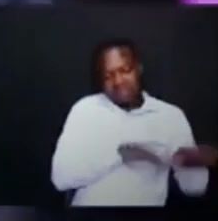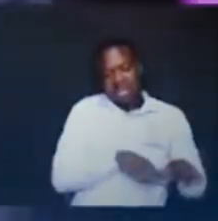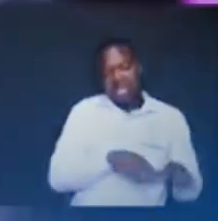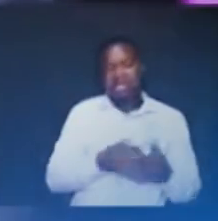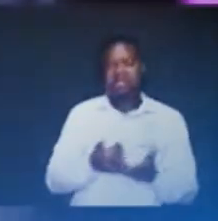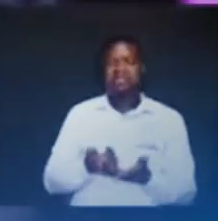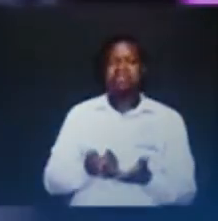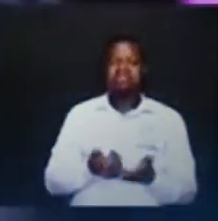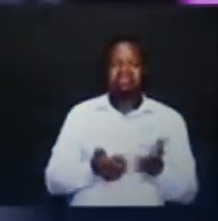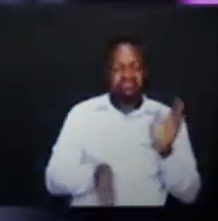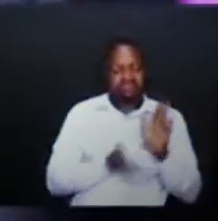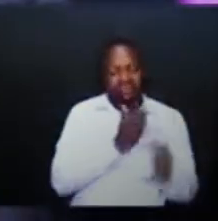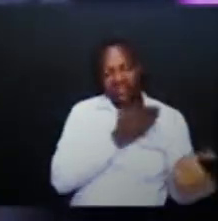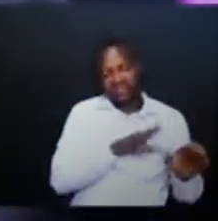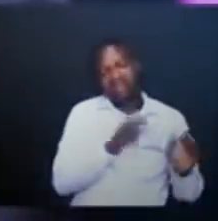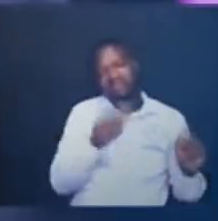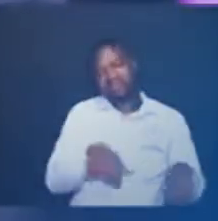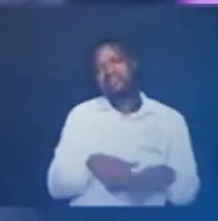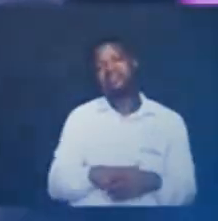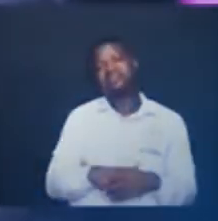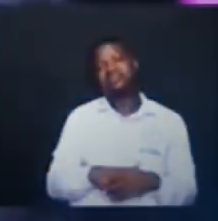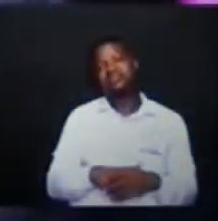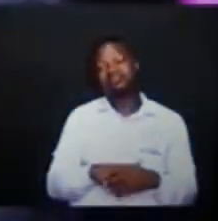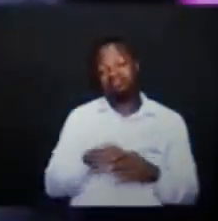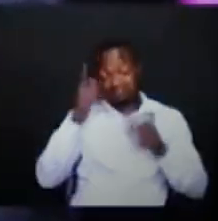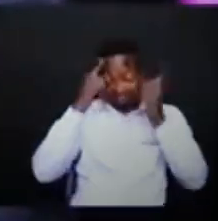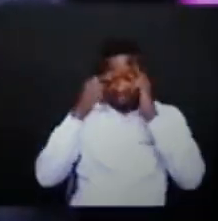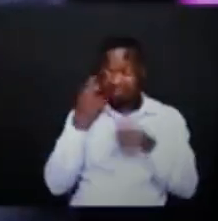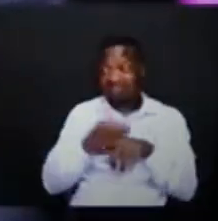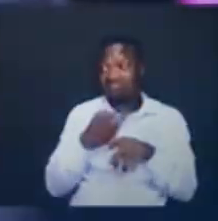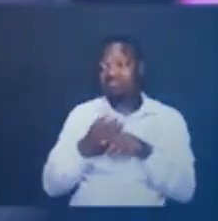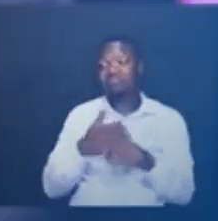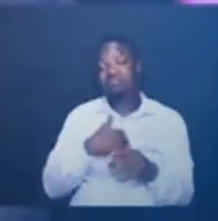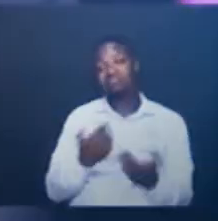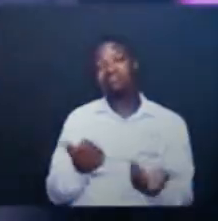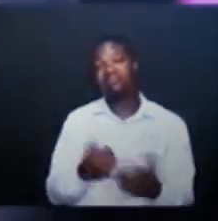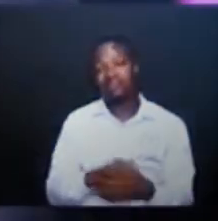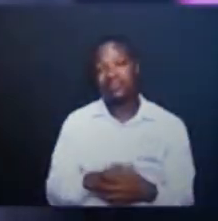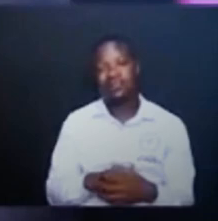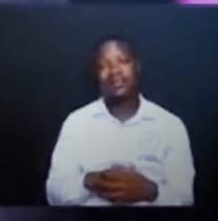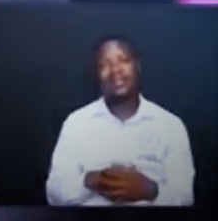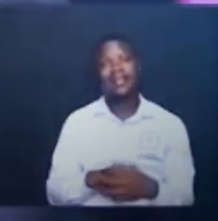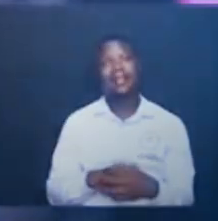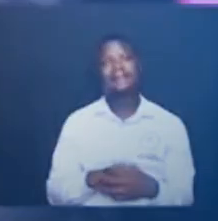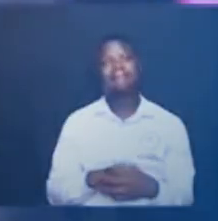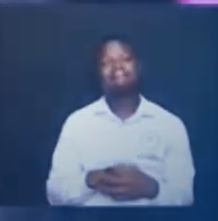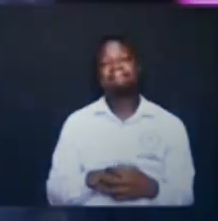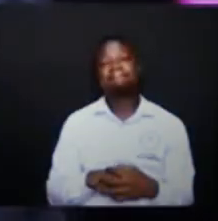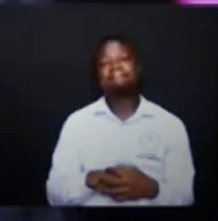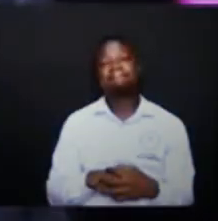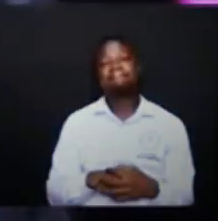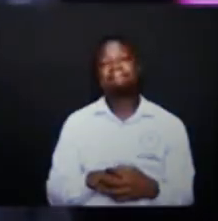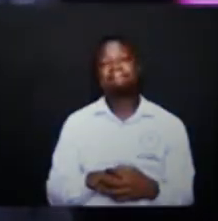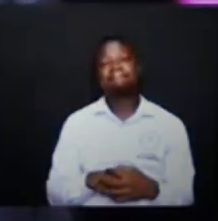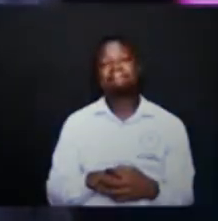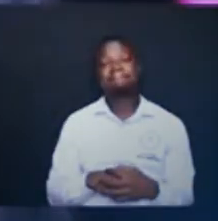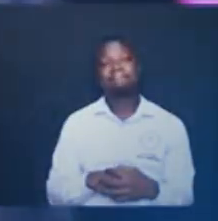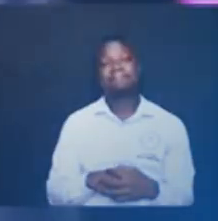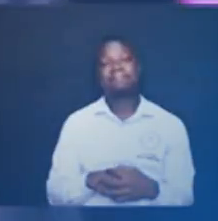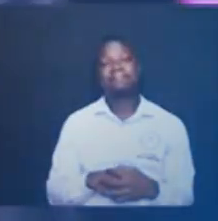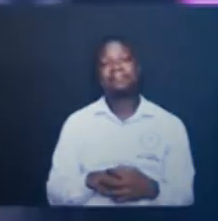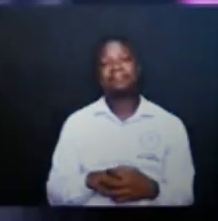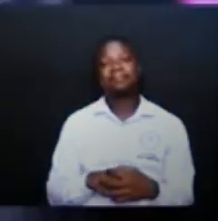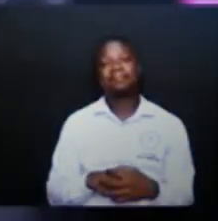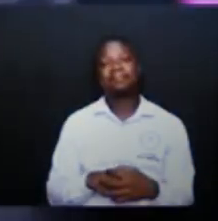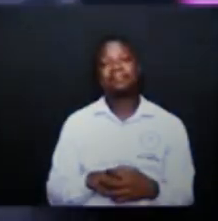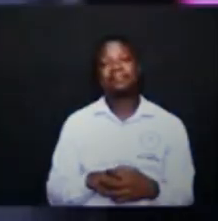To the biobe to me acquire share be akra na e sense we need dinti when your doctor and shoma e bia no wakofie na when ya said e sense